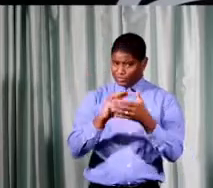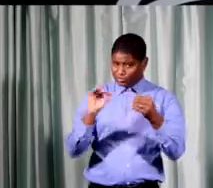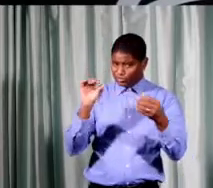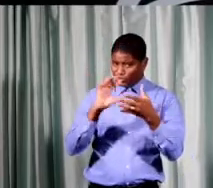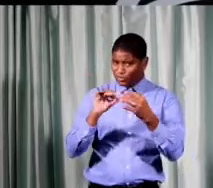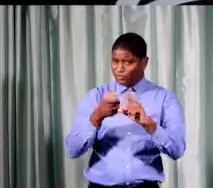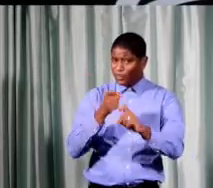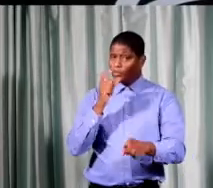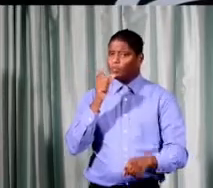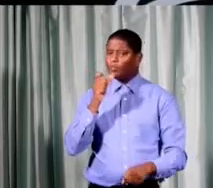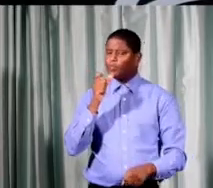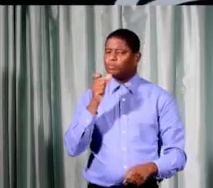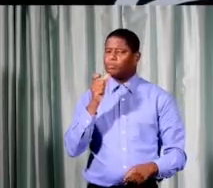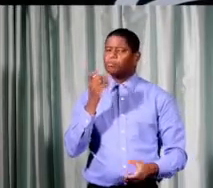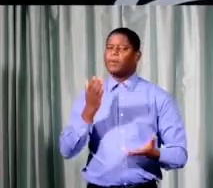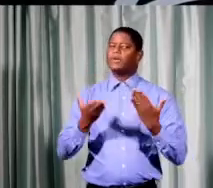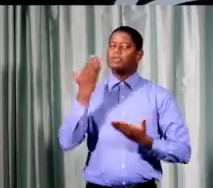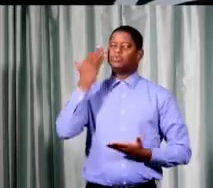you know who it is.